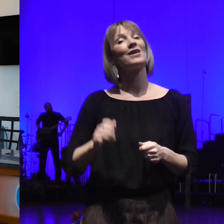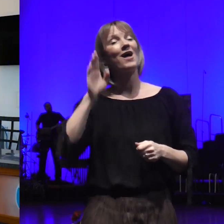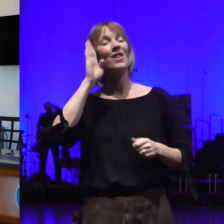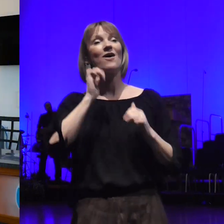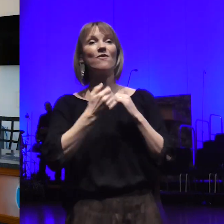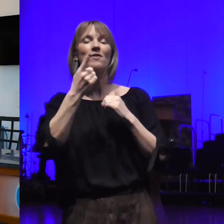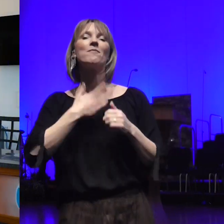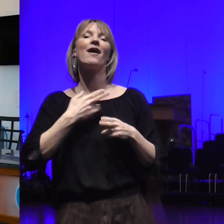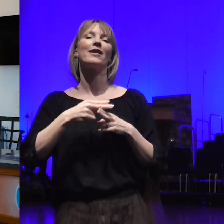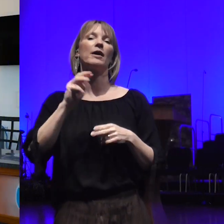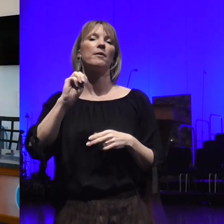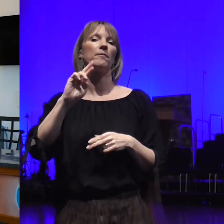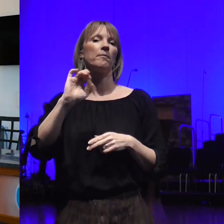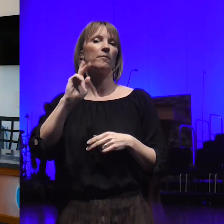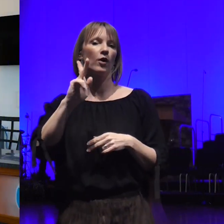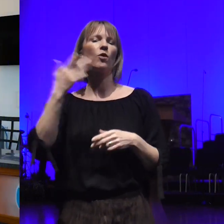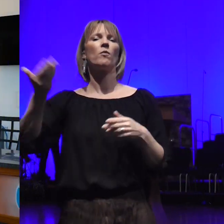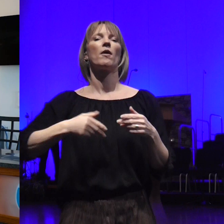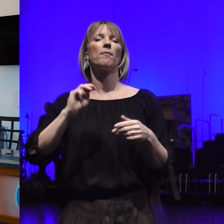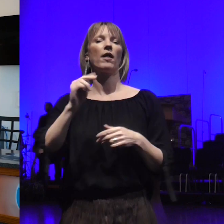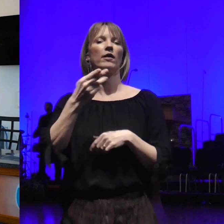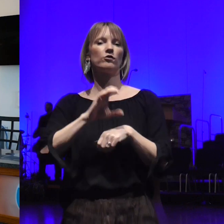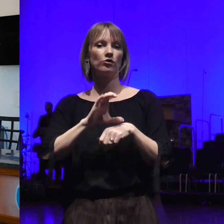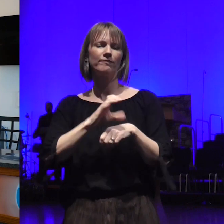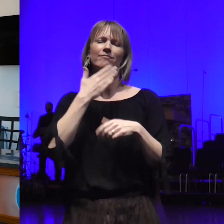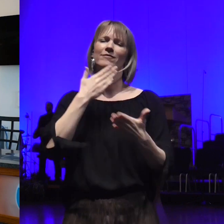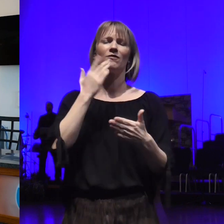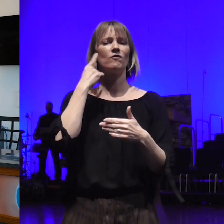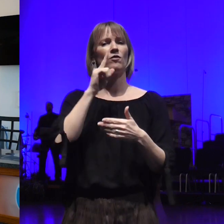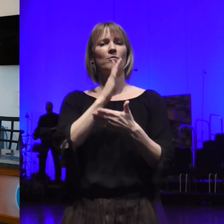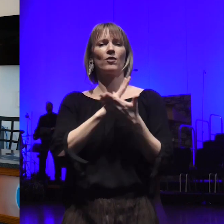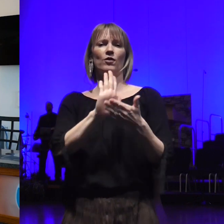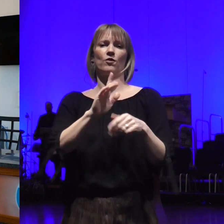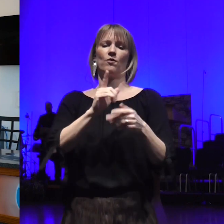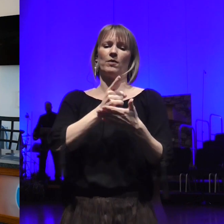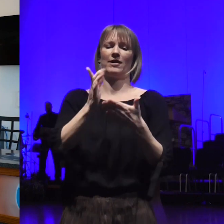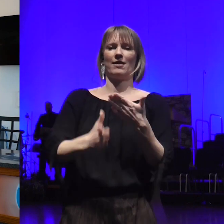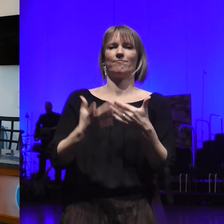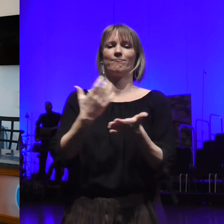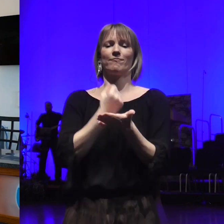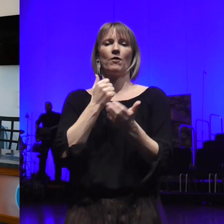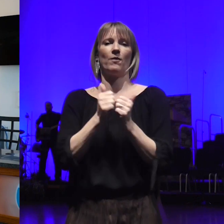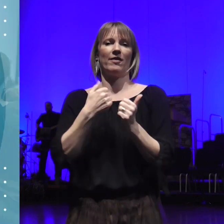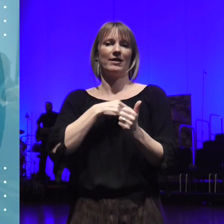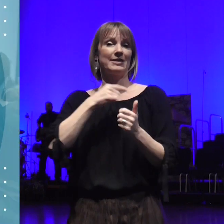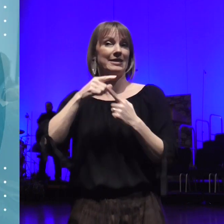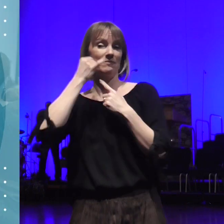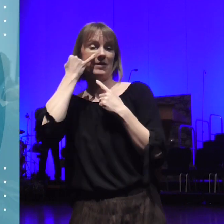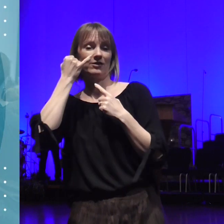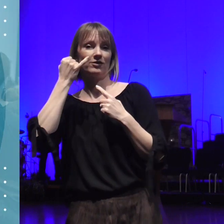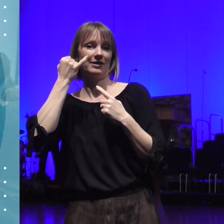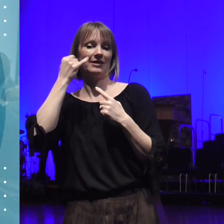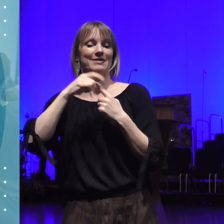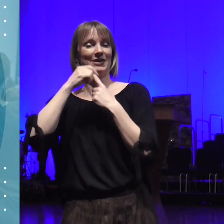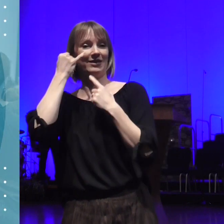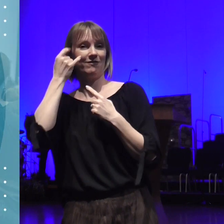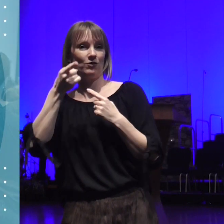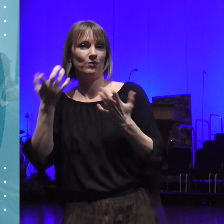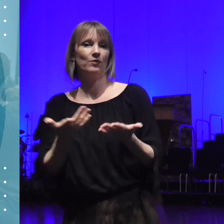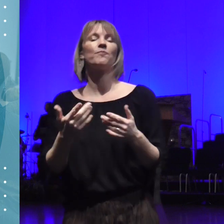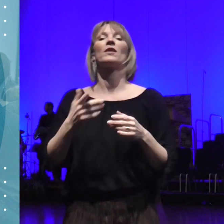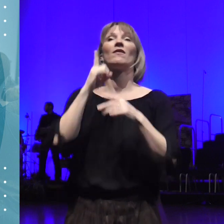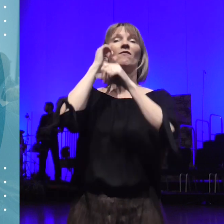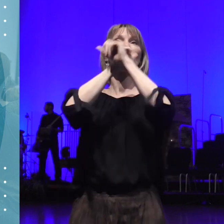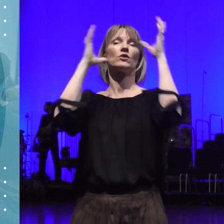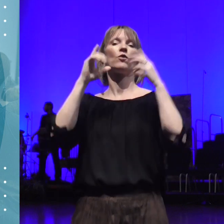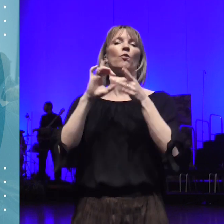Hey everybody, my name's Mark. Welcome to Mile High Church. Thanks for spending part of your weekend with us, especially if you're new. Our vision, Oneness